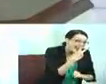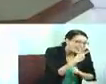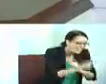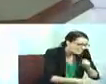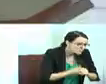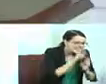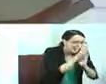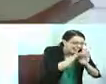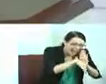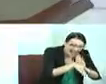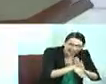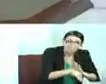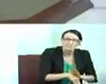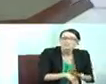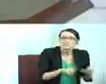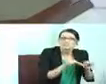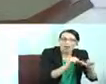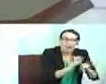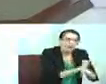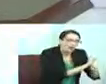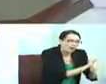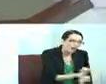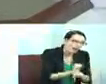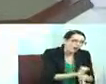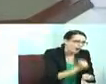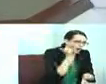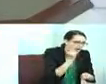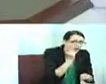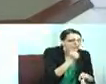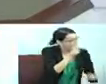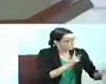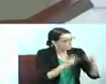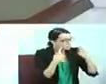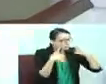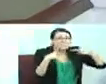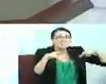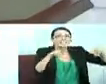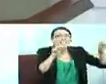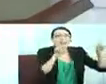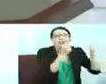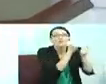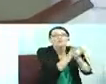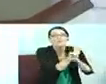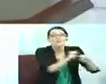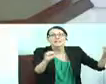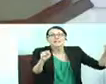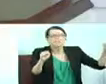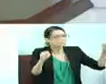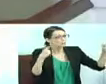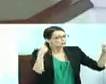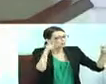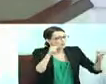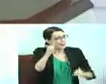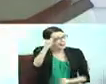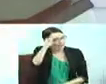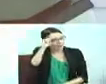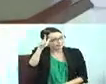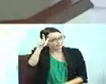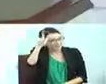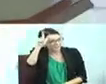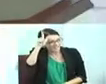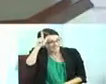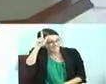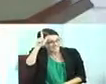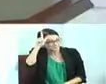2.5 years, the people who declared freedom from President Abraham Lincoln's